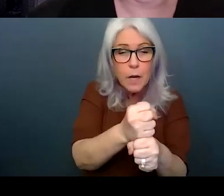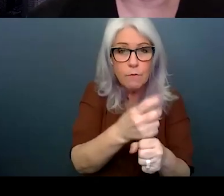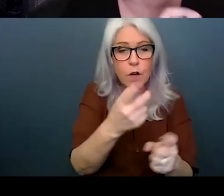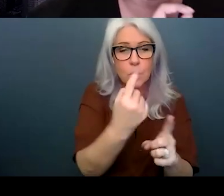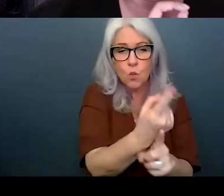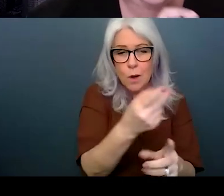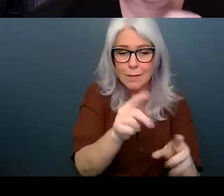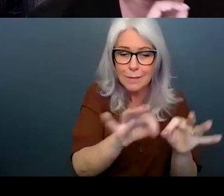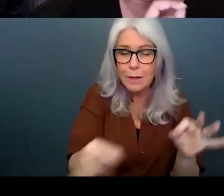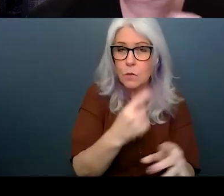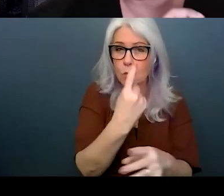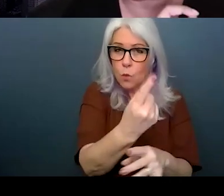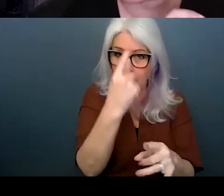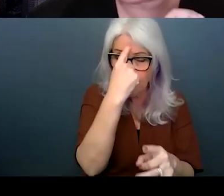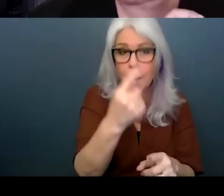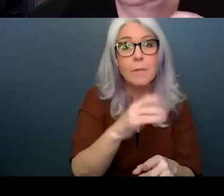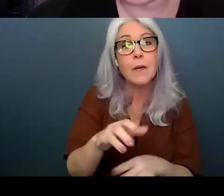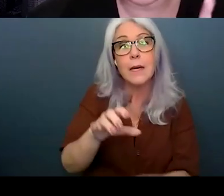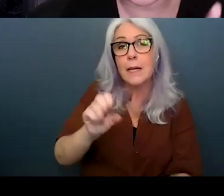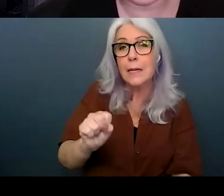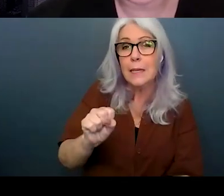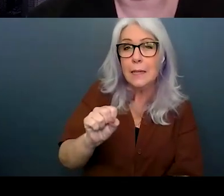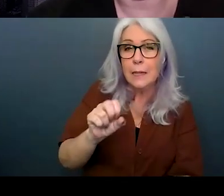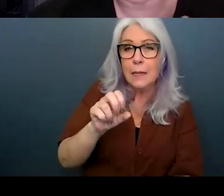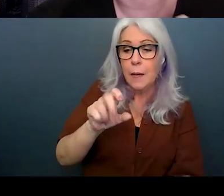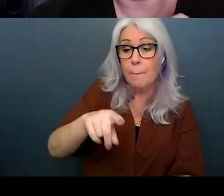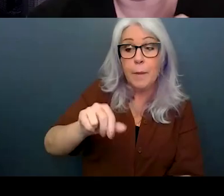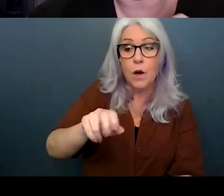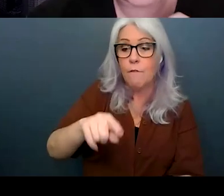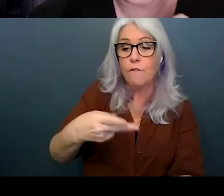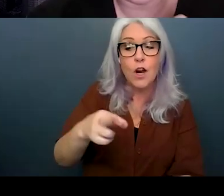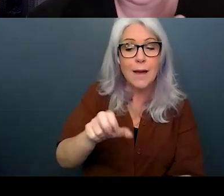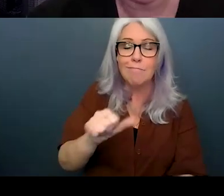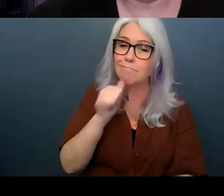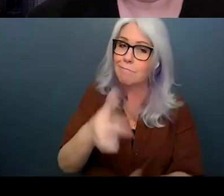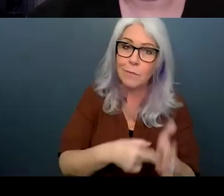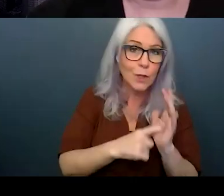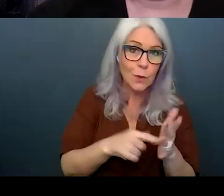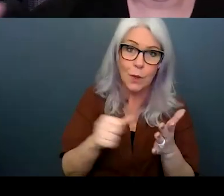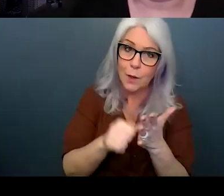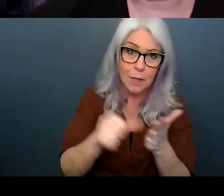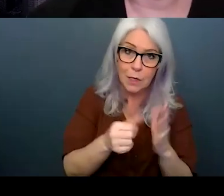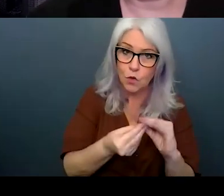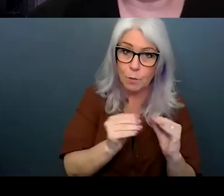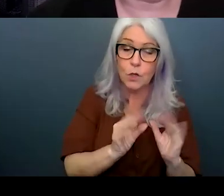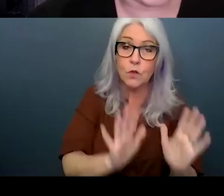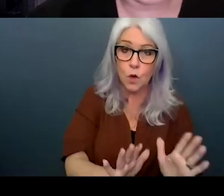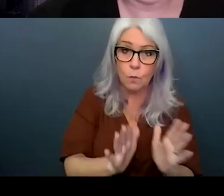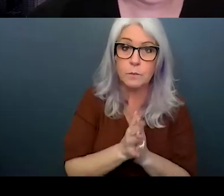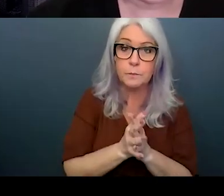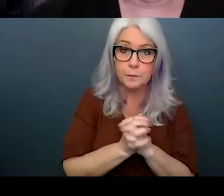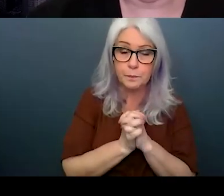like paraphrases, do not require a page number, which is good because sometimes you're covering a lot of pages. So let's say that